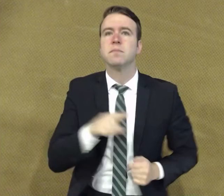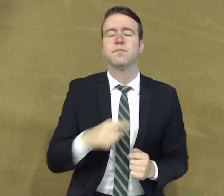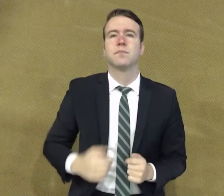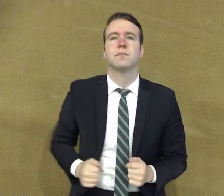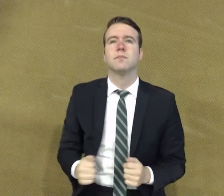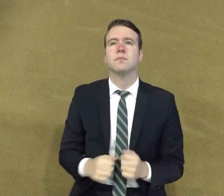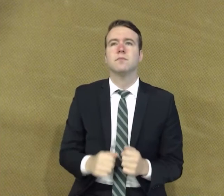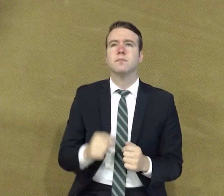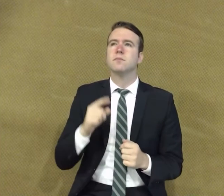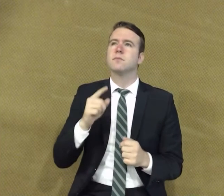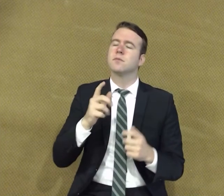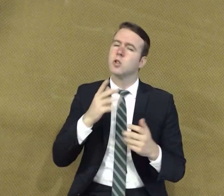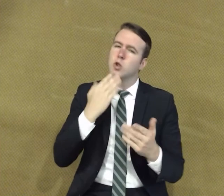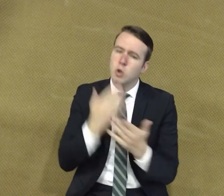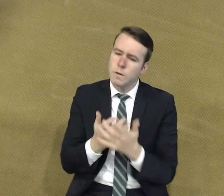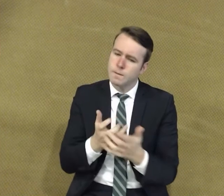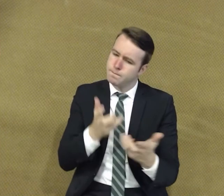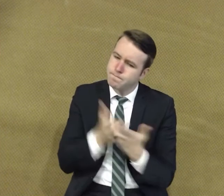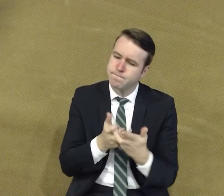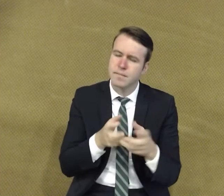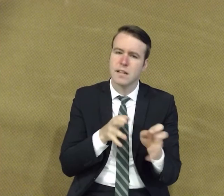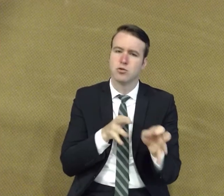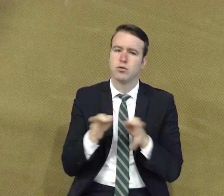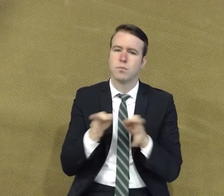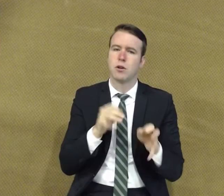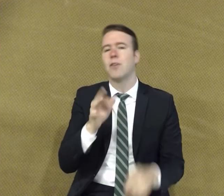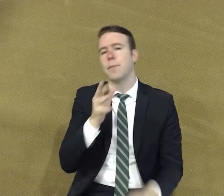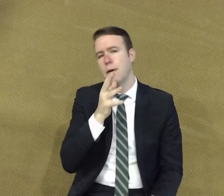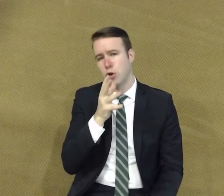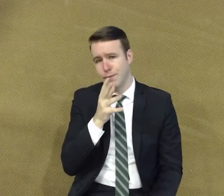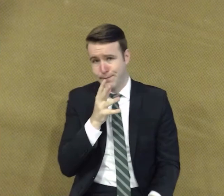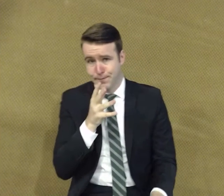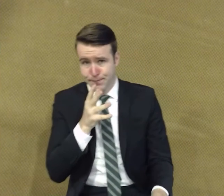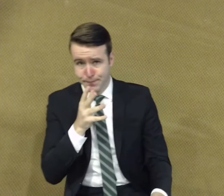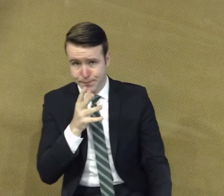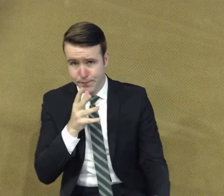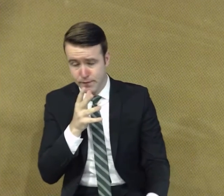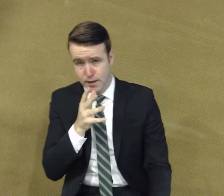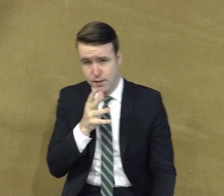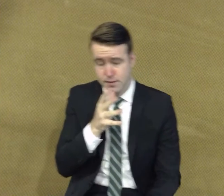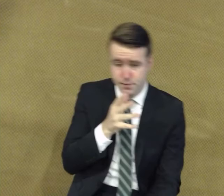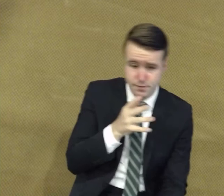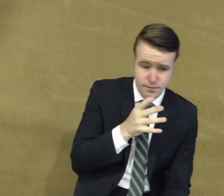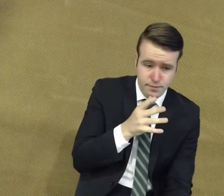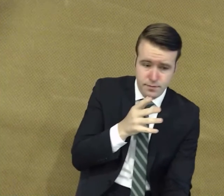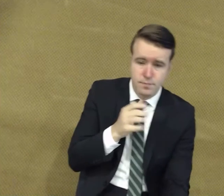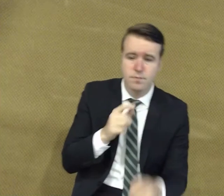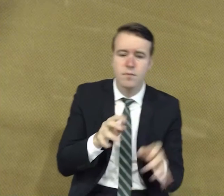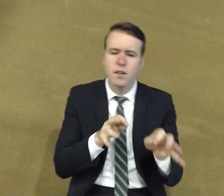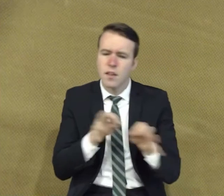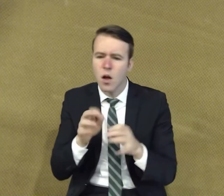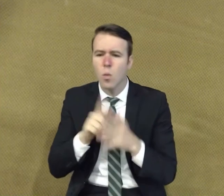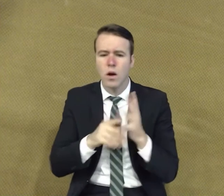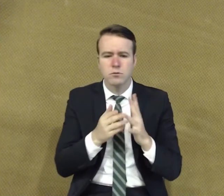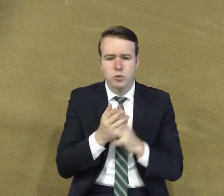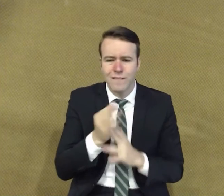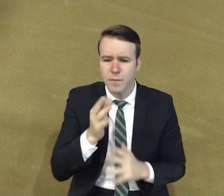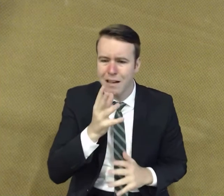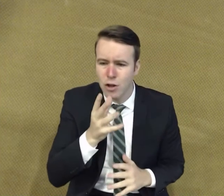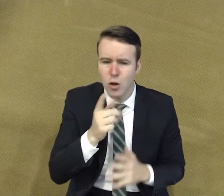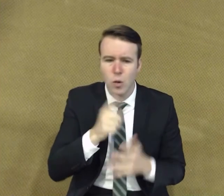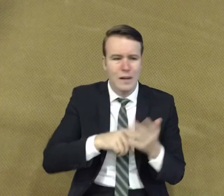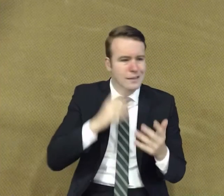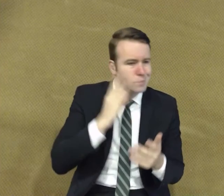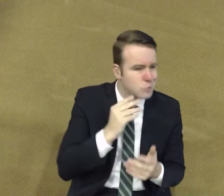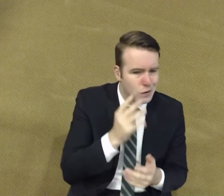as good a description of motherhood as could be found, because it's